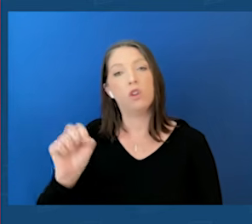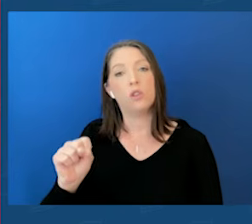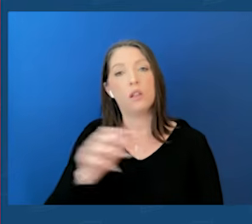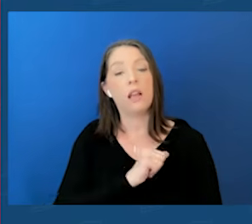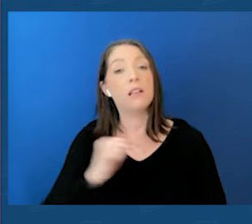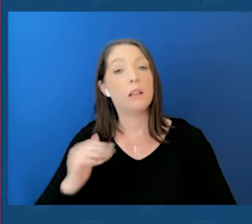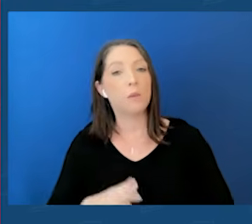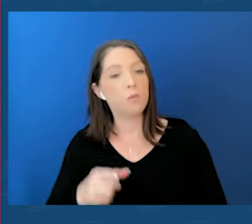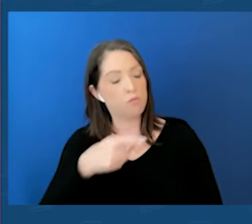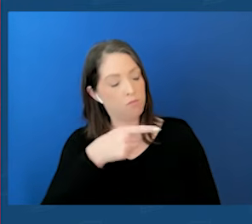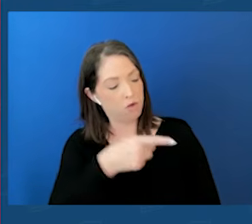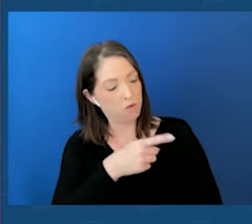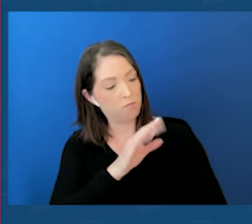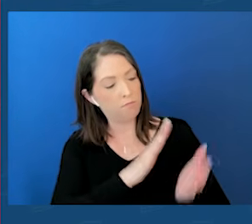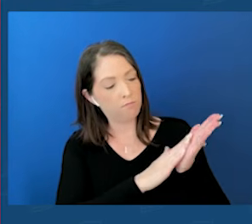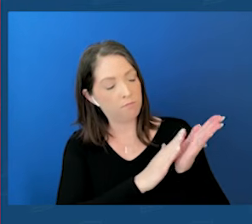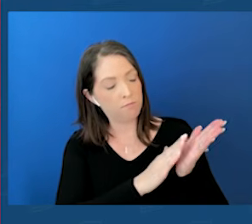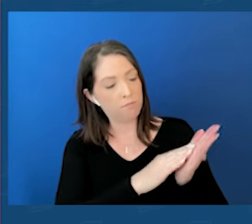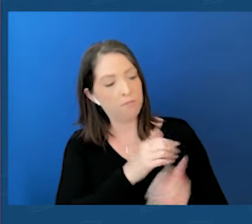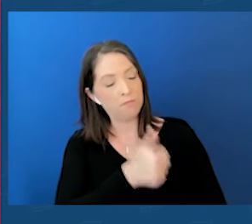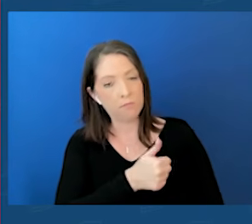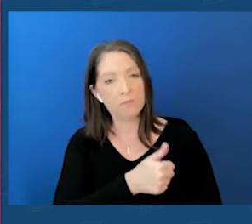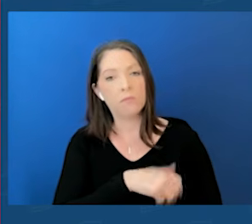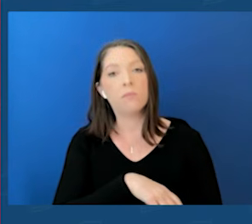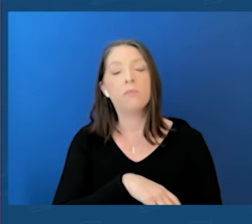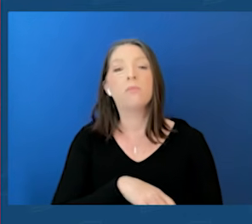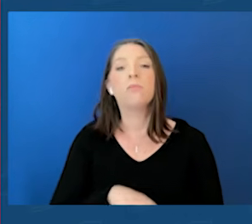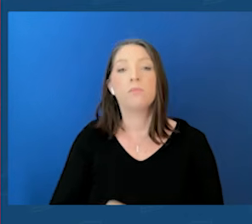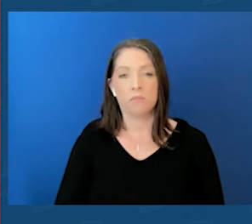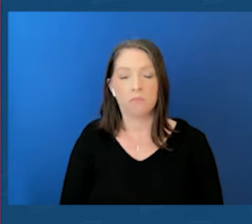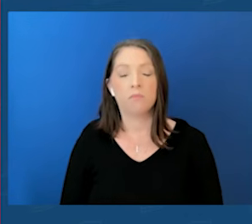well. And you've made